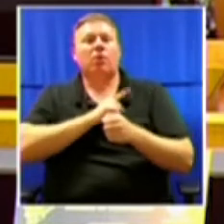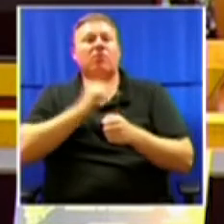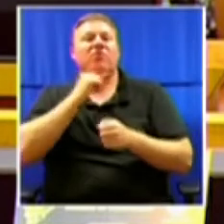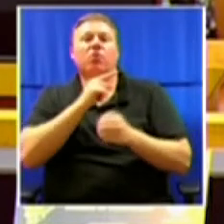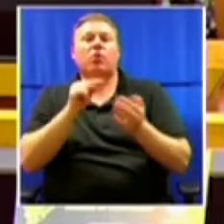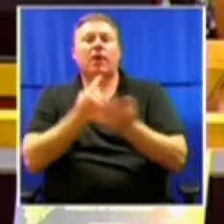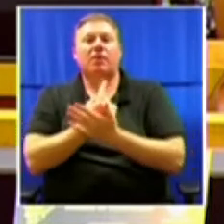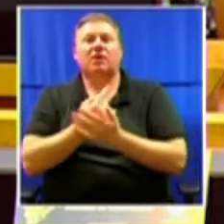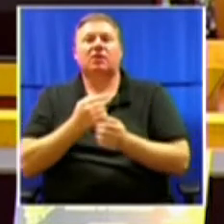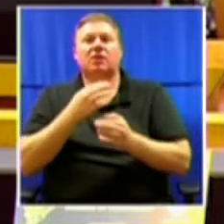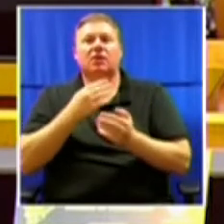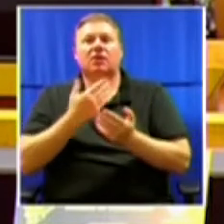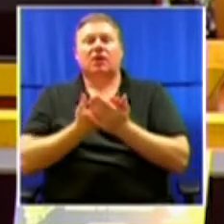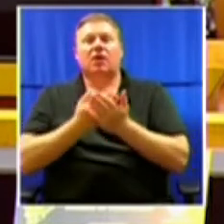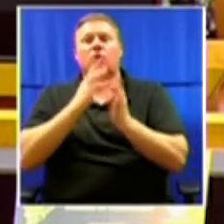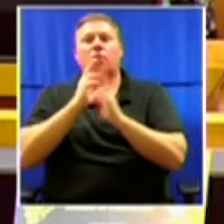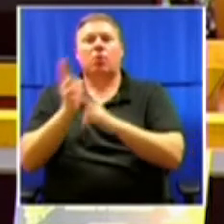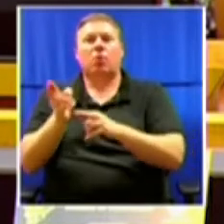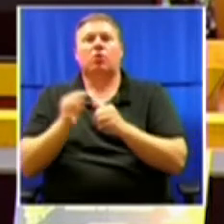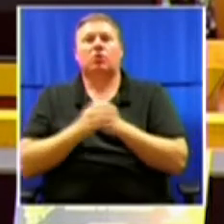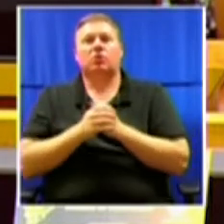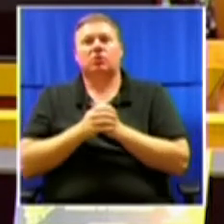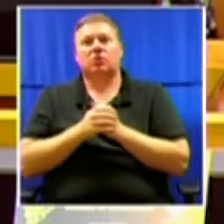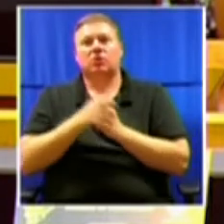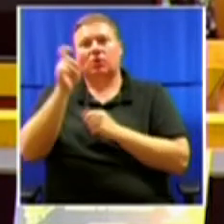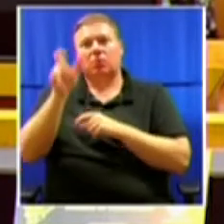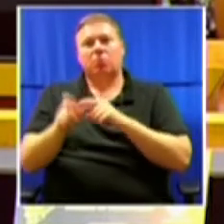that the person subsequently also